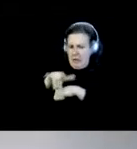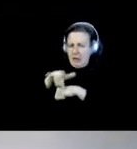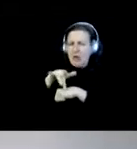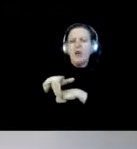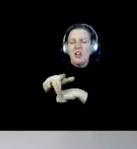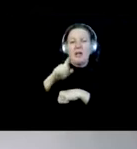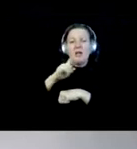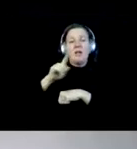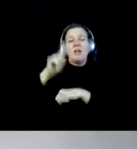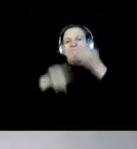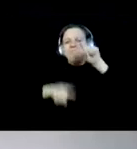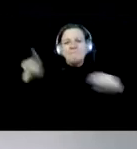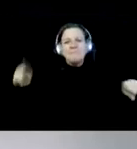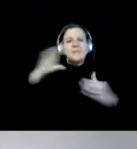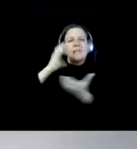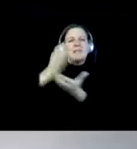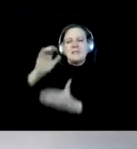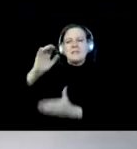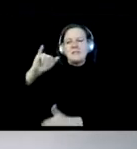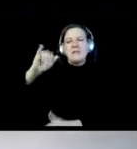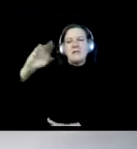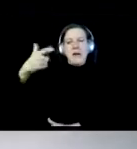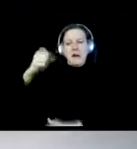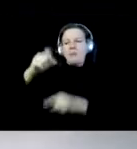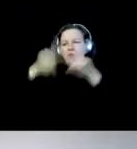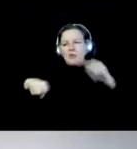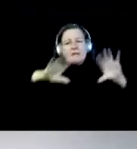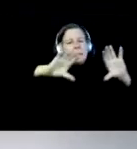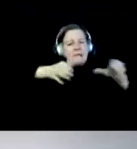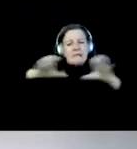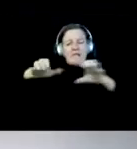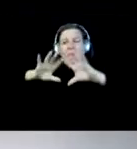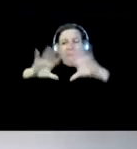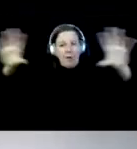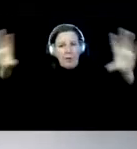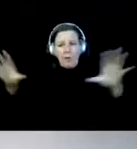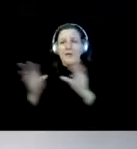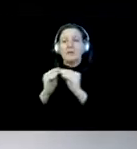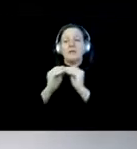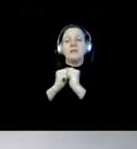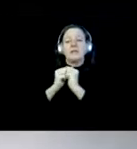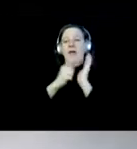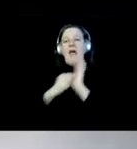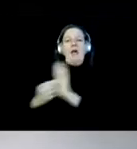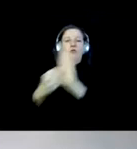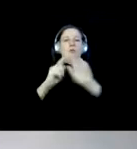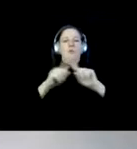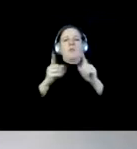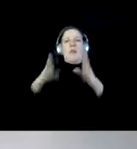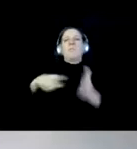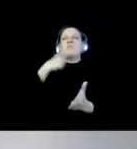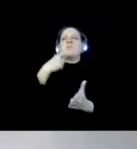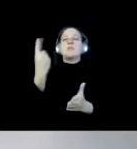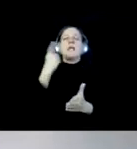aggregated images under different categories and then represents them to sort of say something new. And I don't think I even knew about the